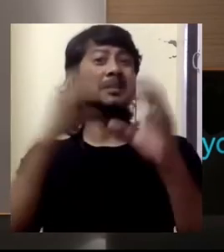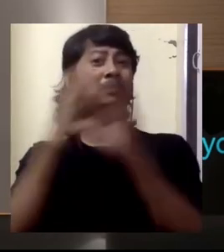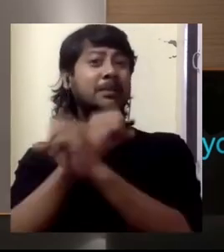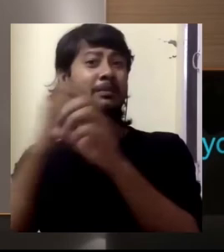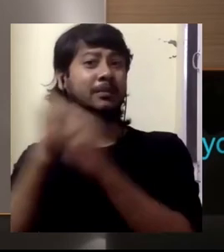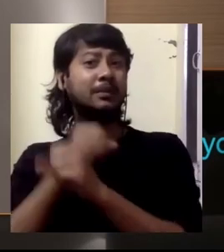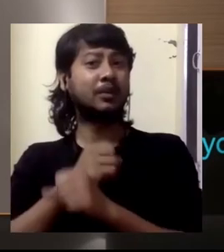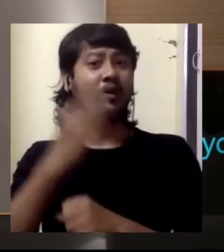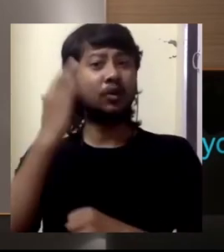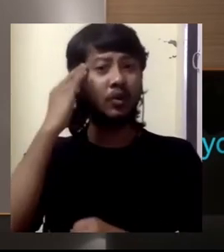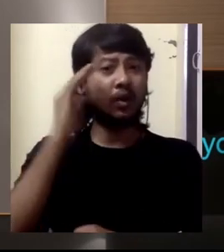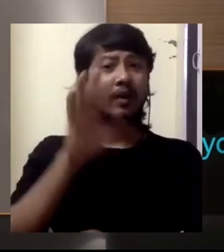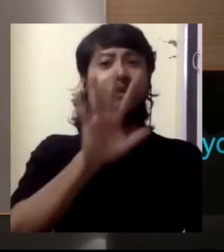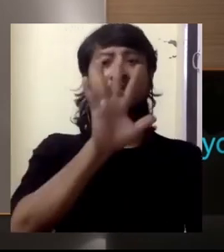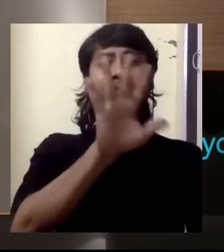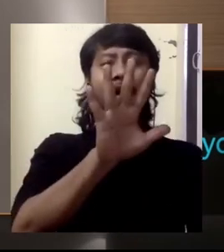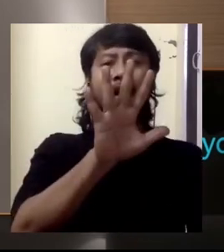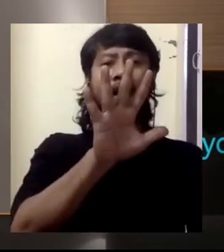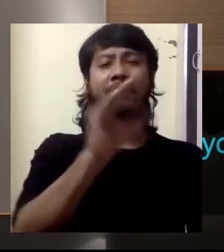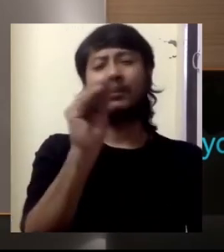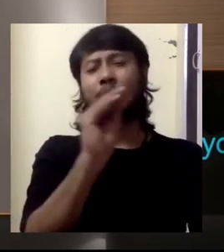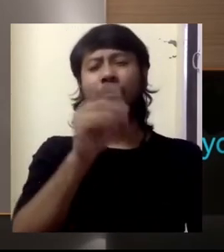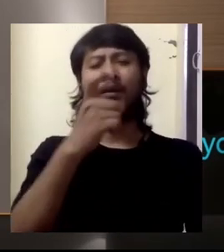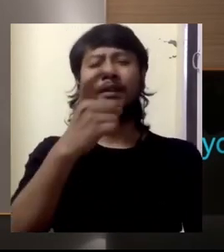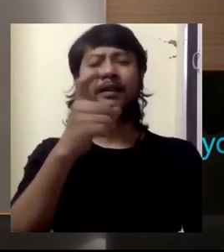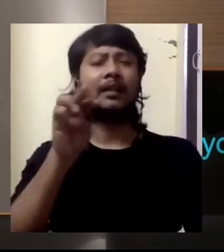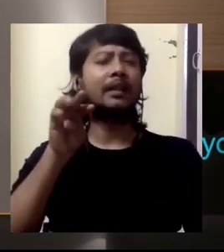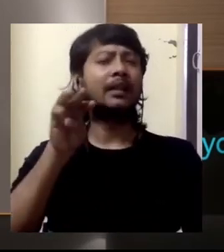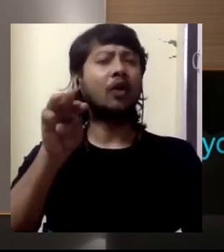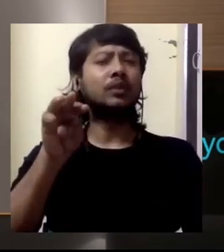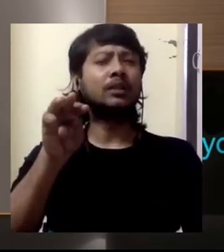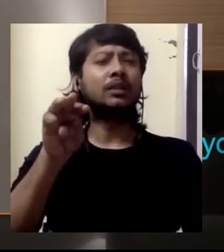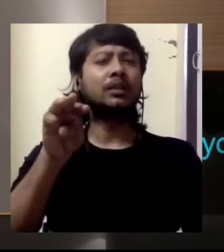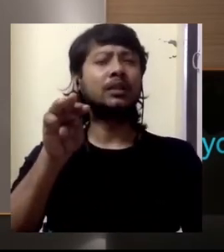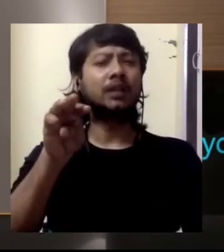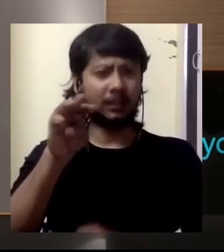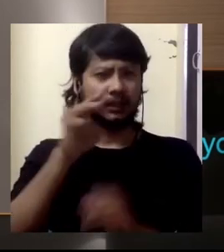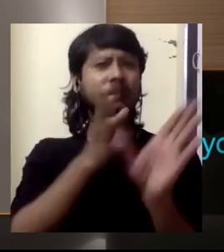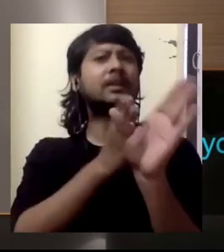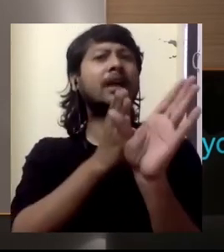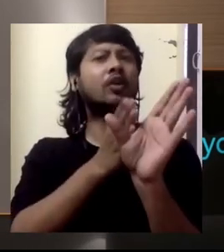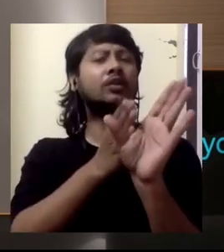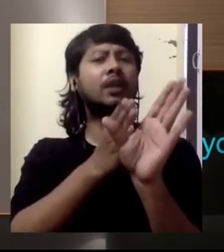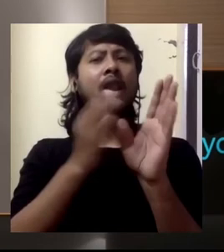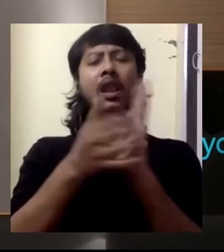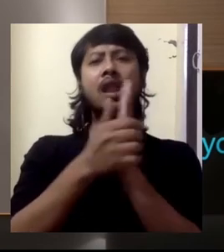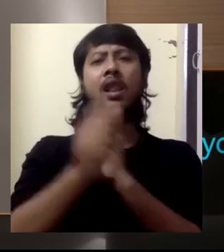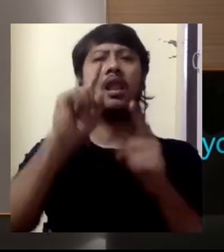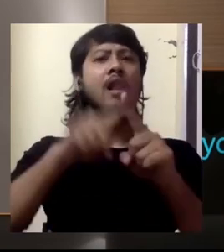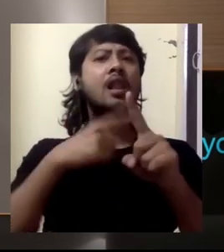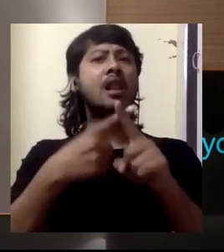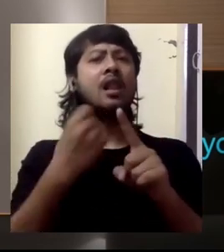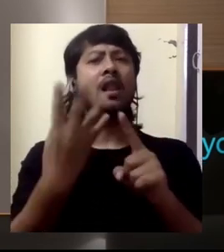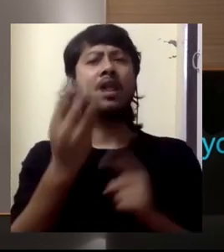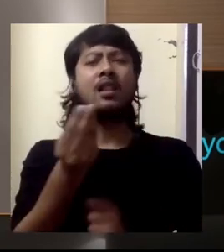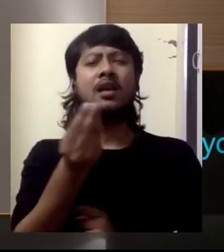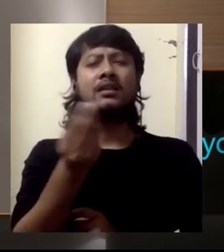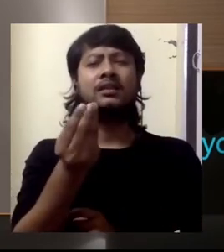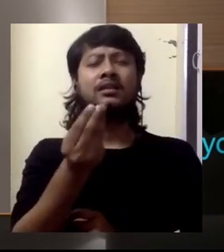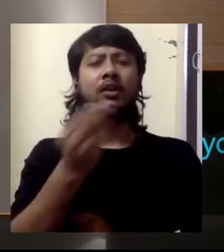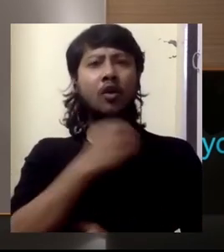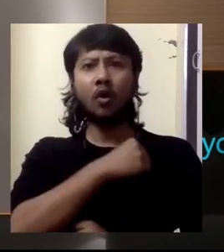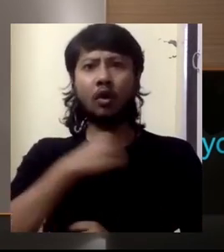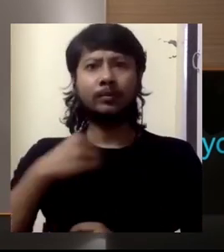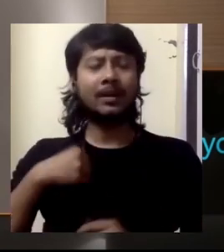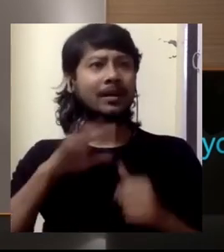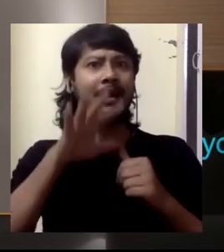5,000-7,000 psychiatrists in this country? So access to organized mental health services, clinical interventions is limited. But what